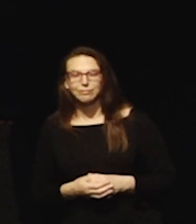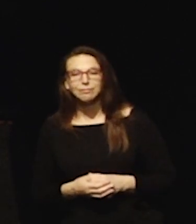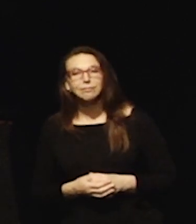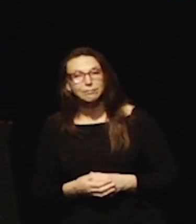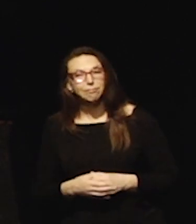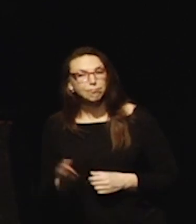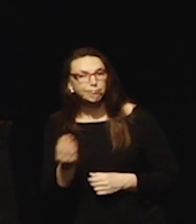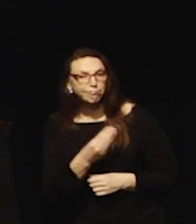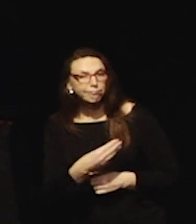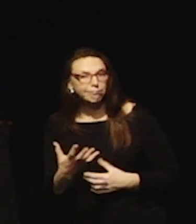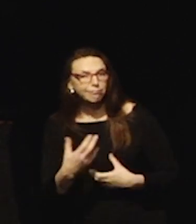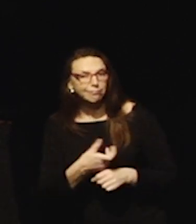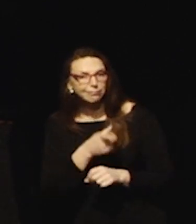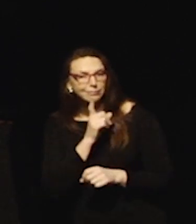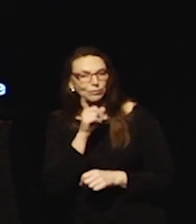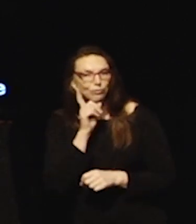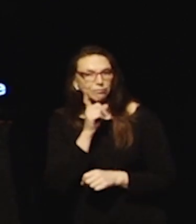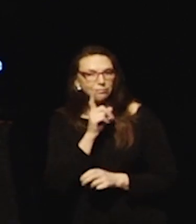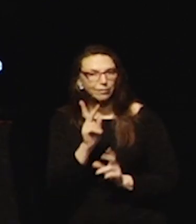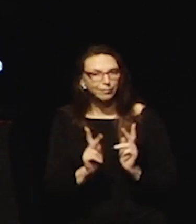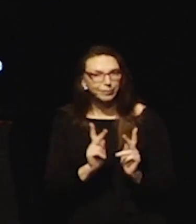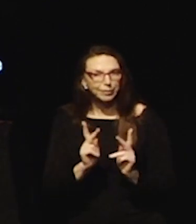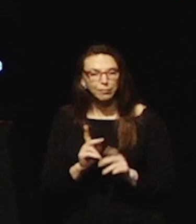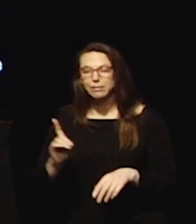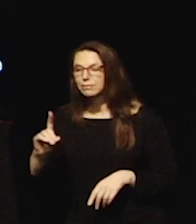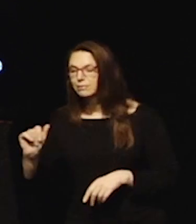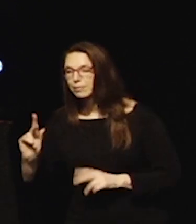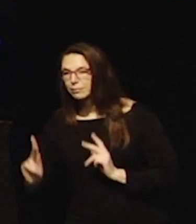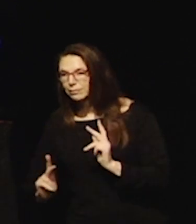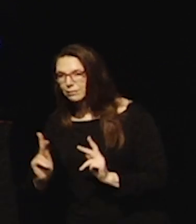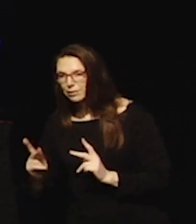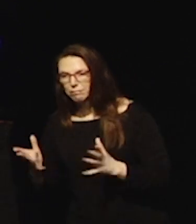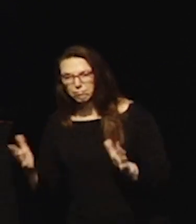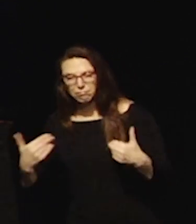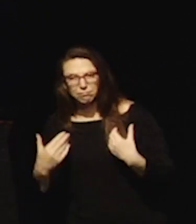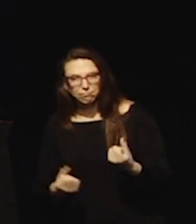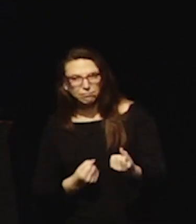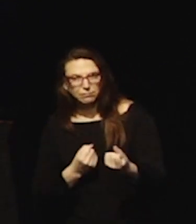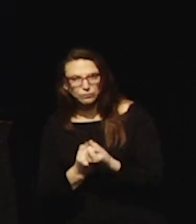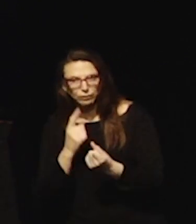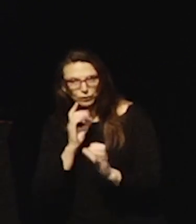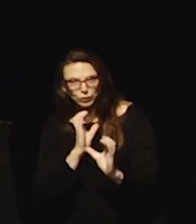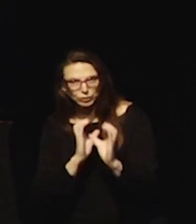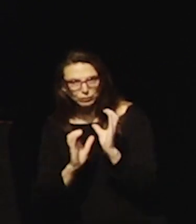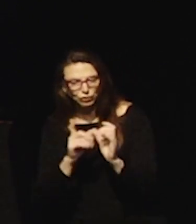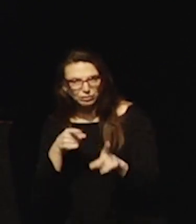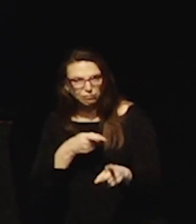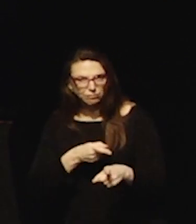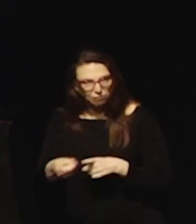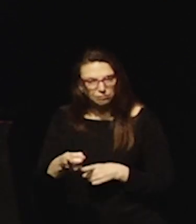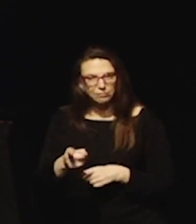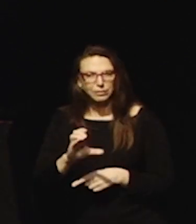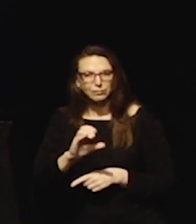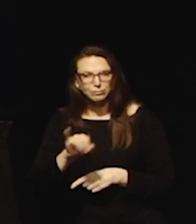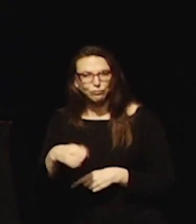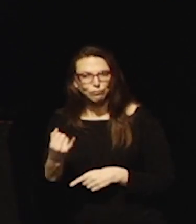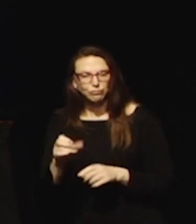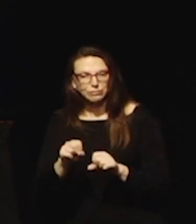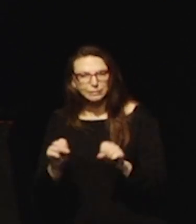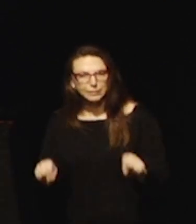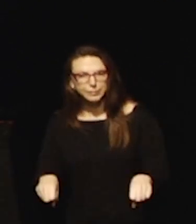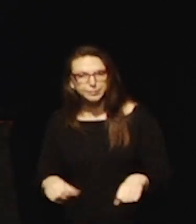We want to make sure that deaf individuals and disabled individuals have the support for communication in the criminal justice system.